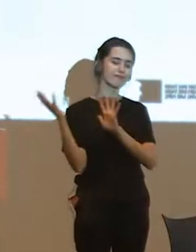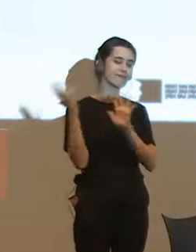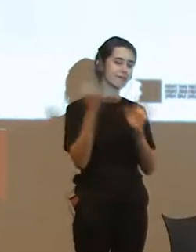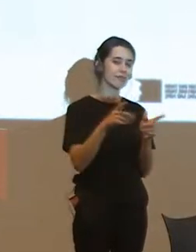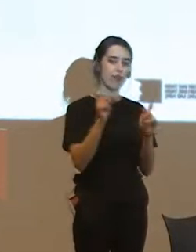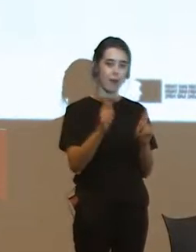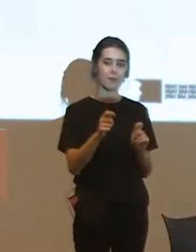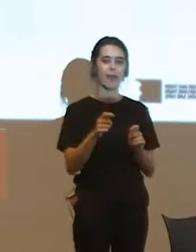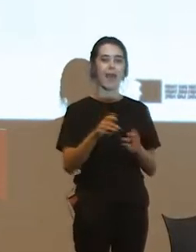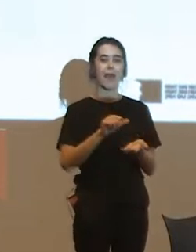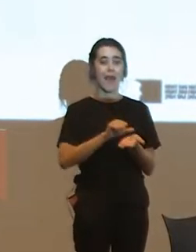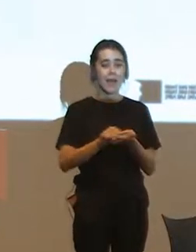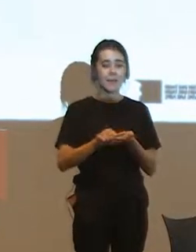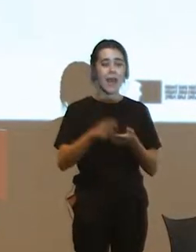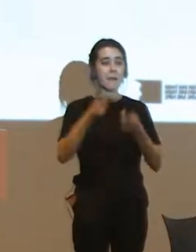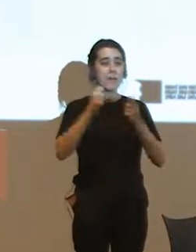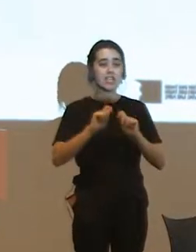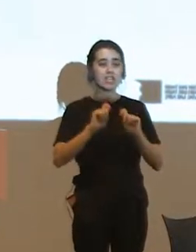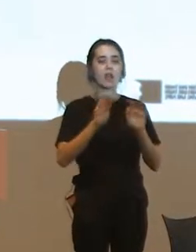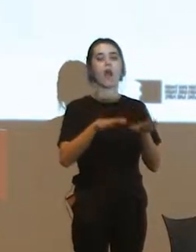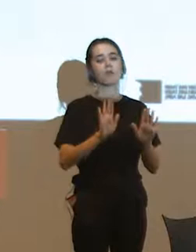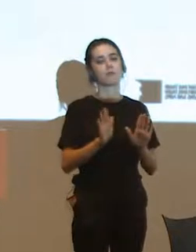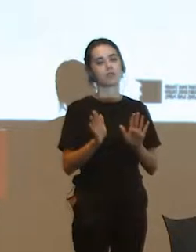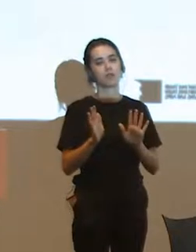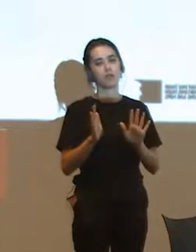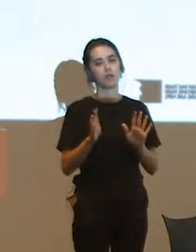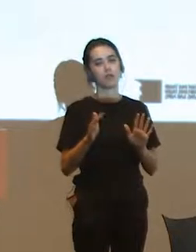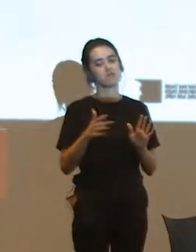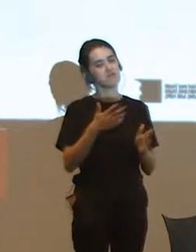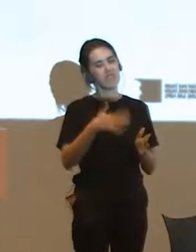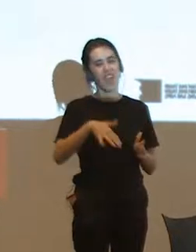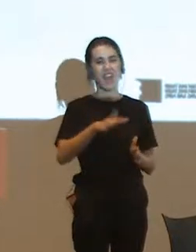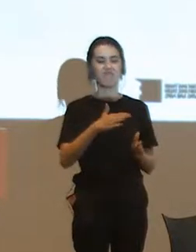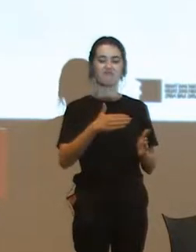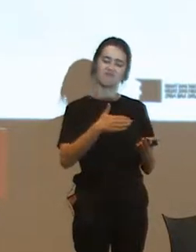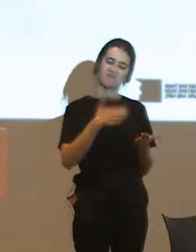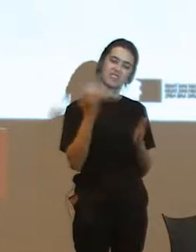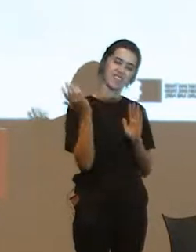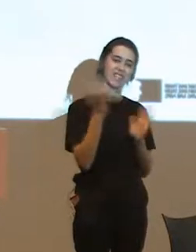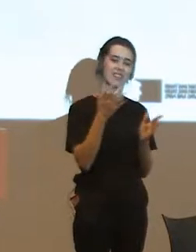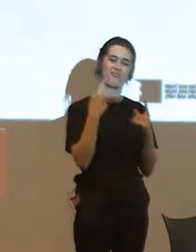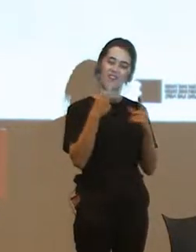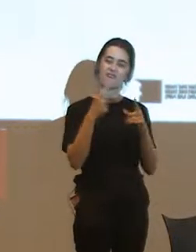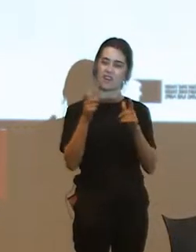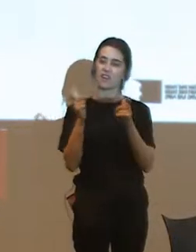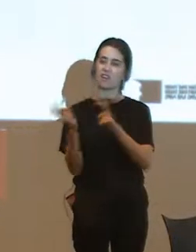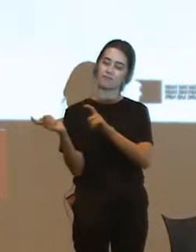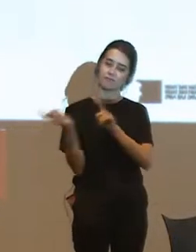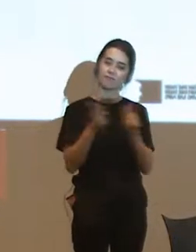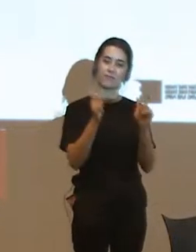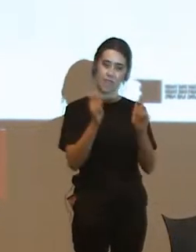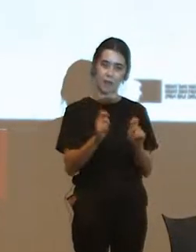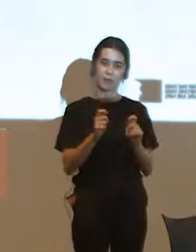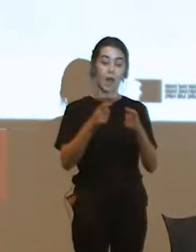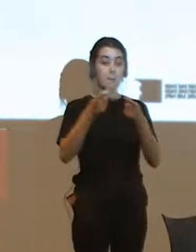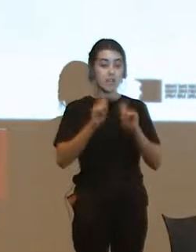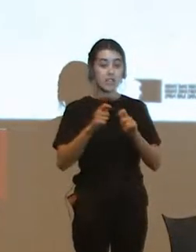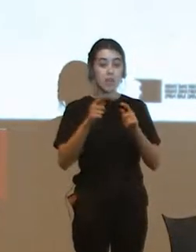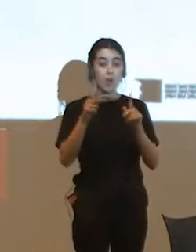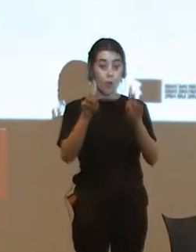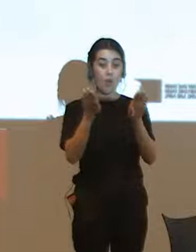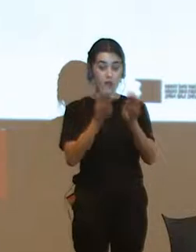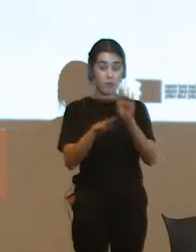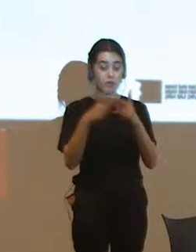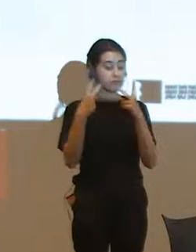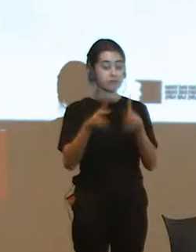cannot not open its doors and welcome them and then they have a hard time explaining you know why do we help the ukrainians and